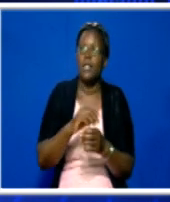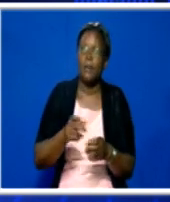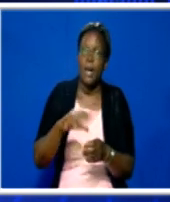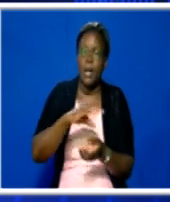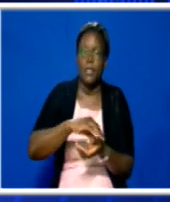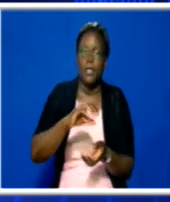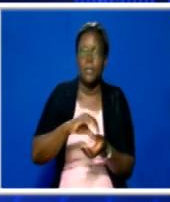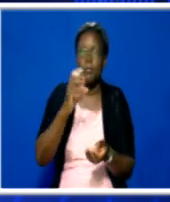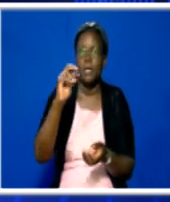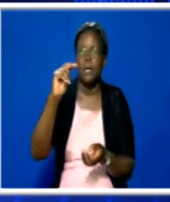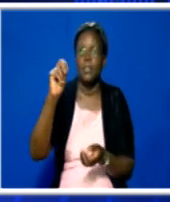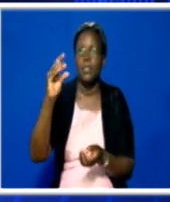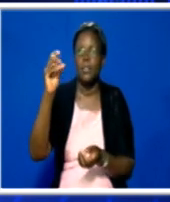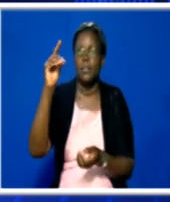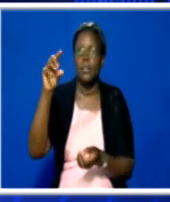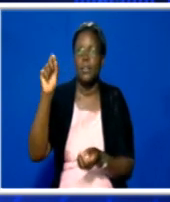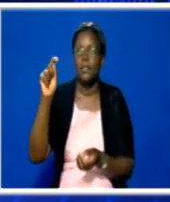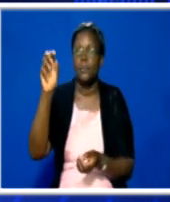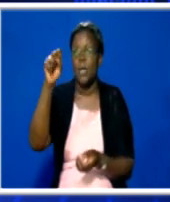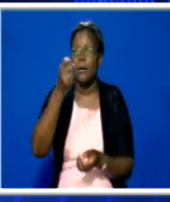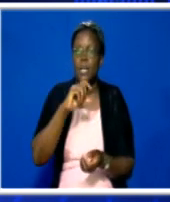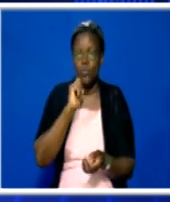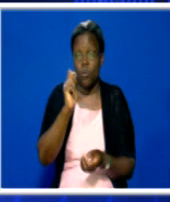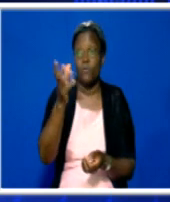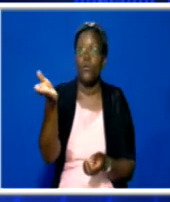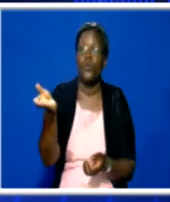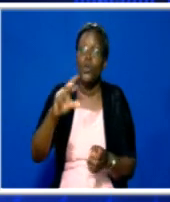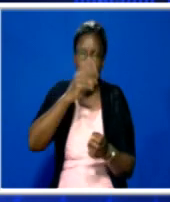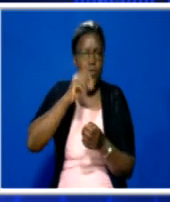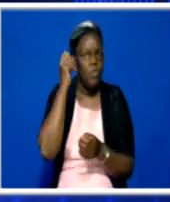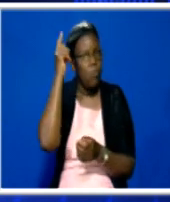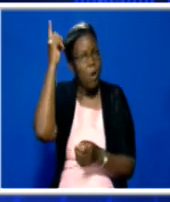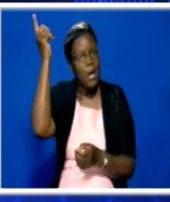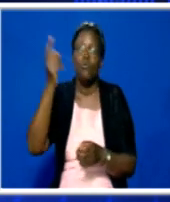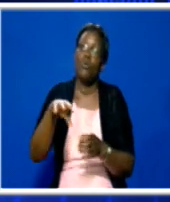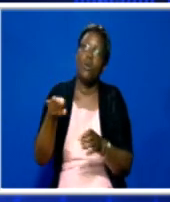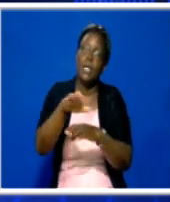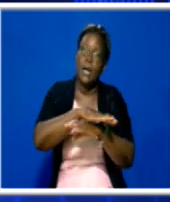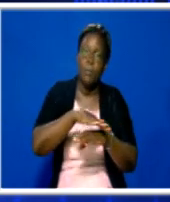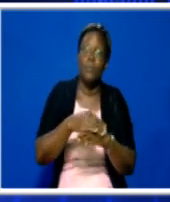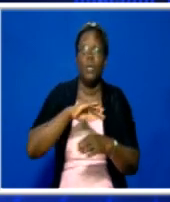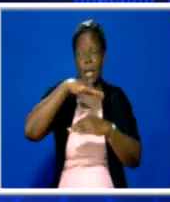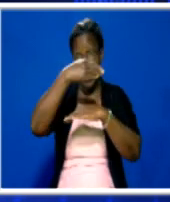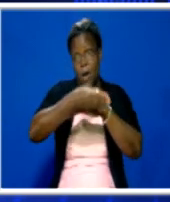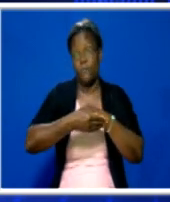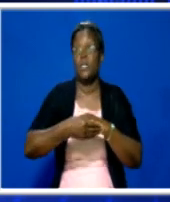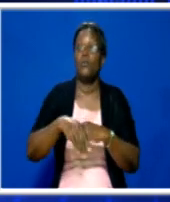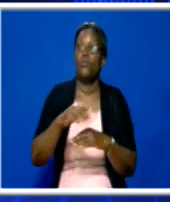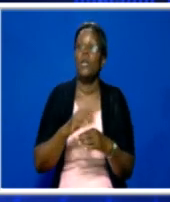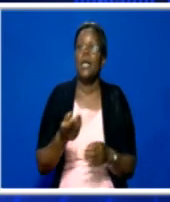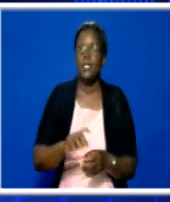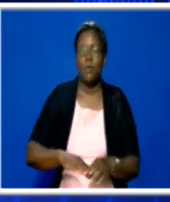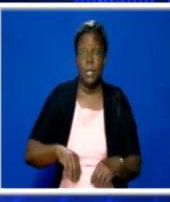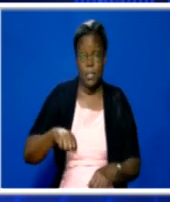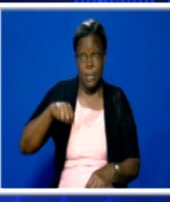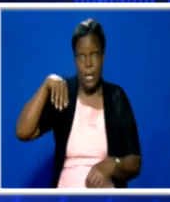form 4, you obviously haven't had a slot for you yet. Do not worry, we got you covered. The afternoon period is for our senior